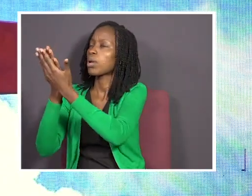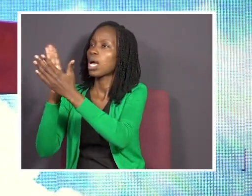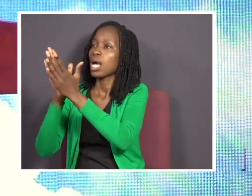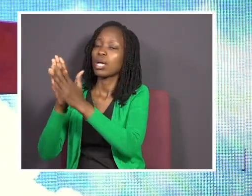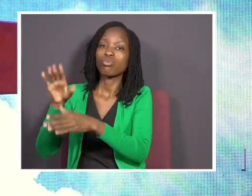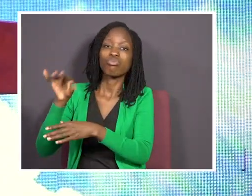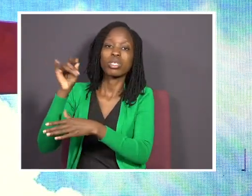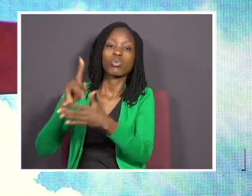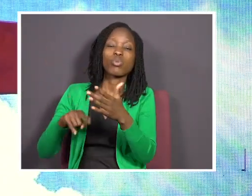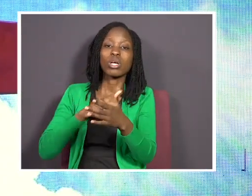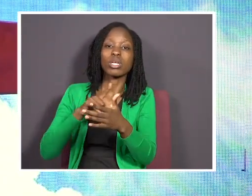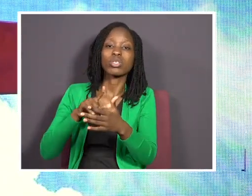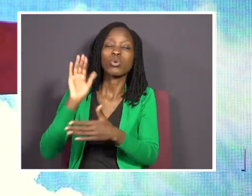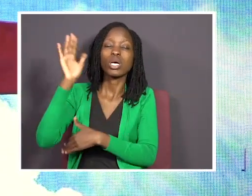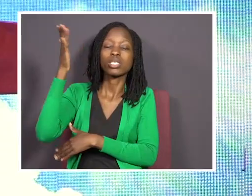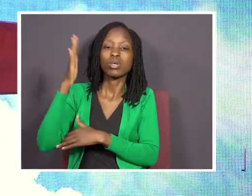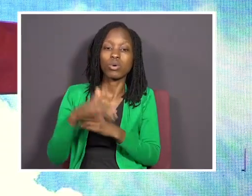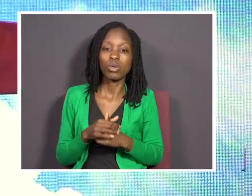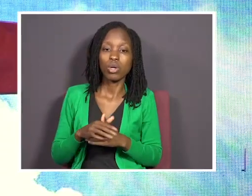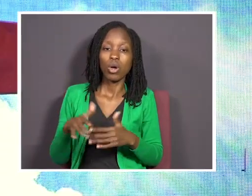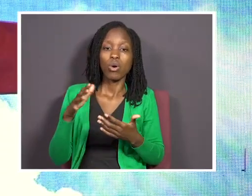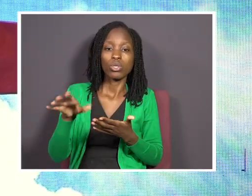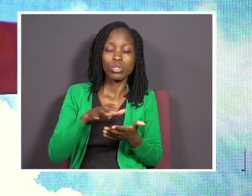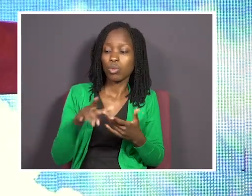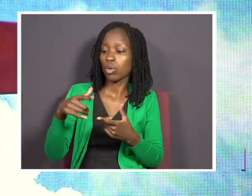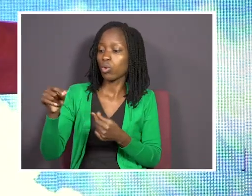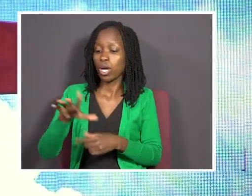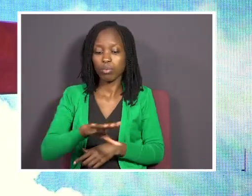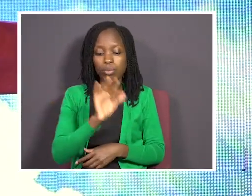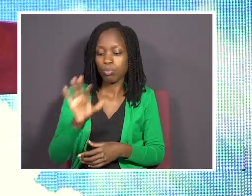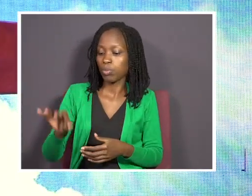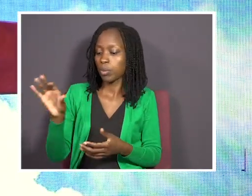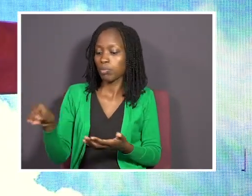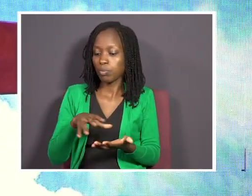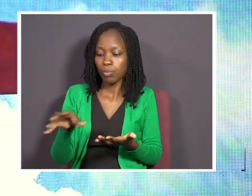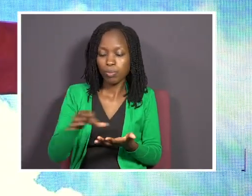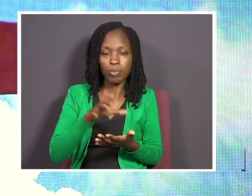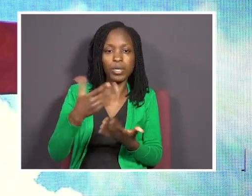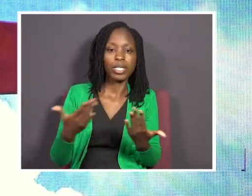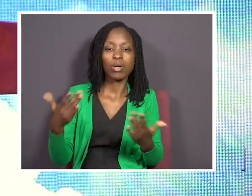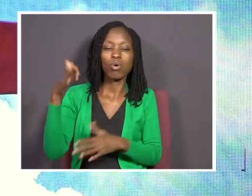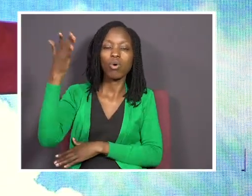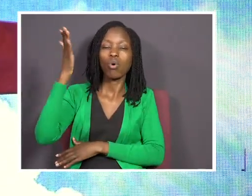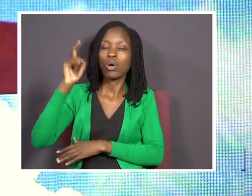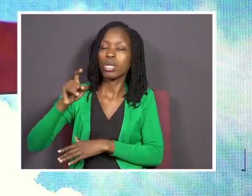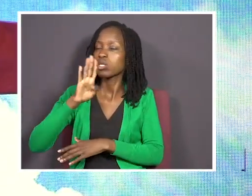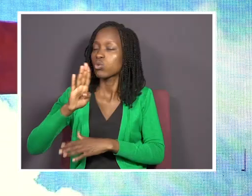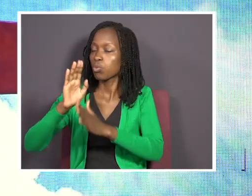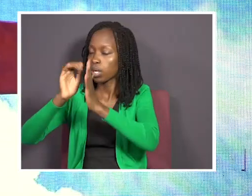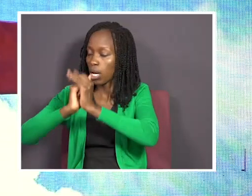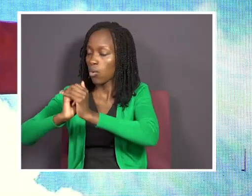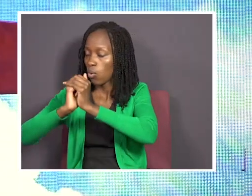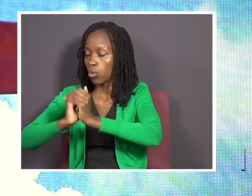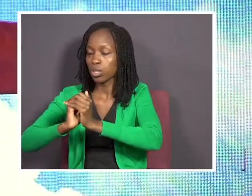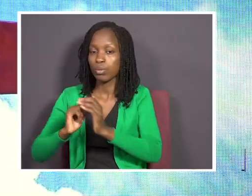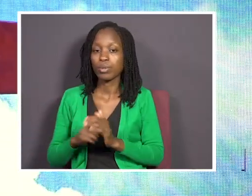you withdraw what you are looking for, or a supermarket where we go to get things. God needs to be honored, to